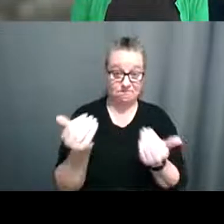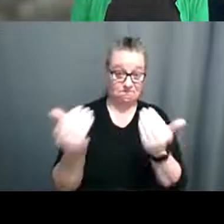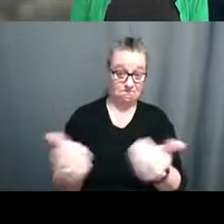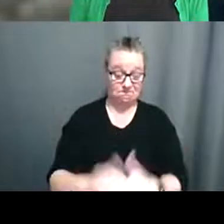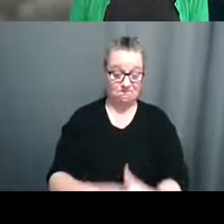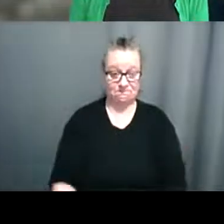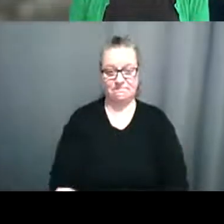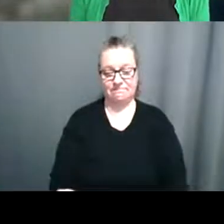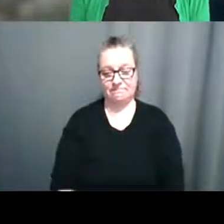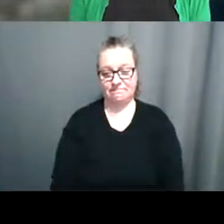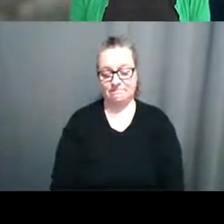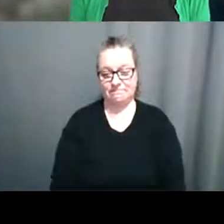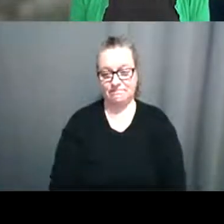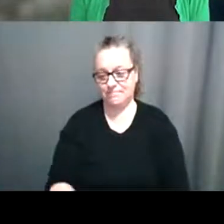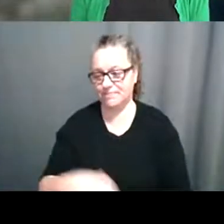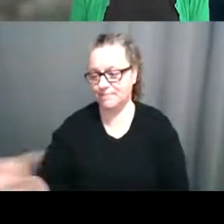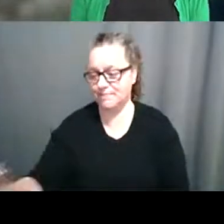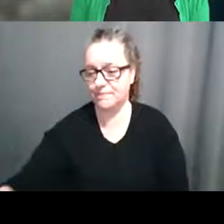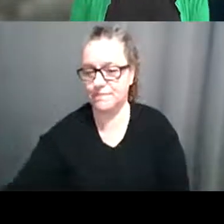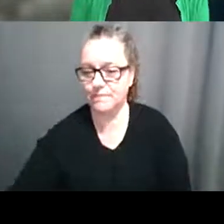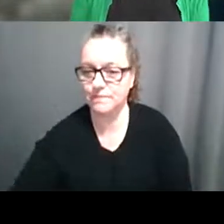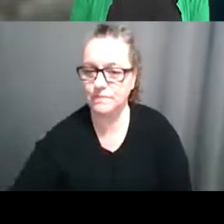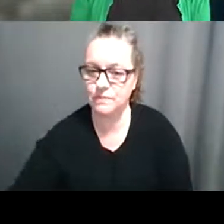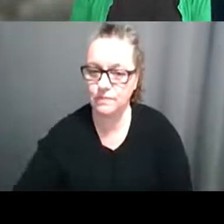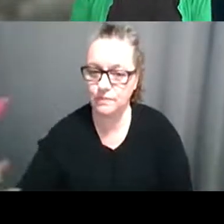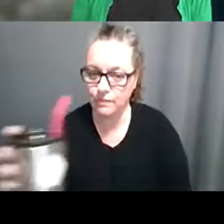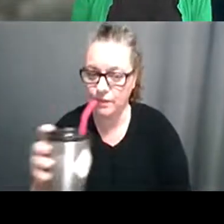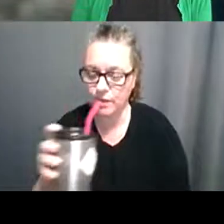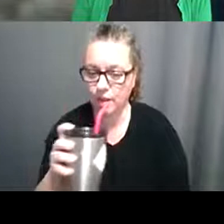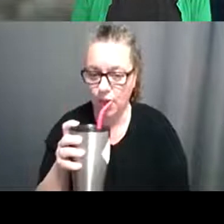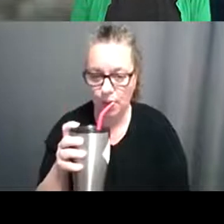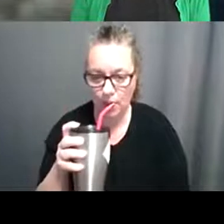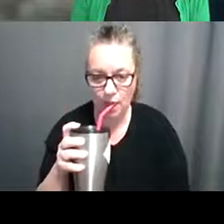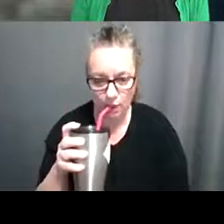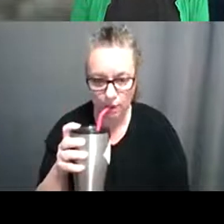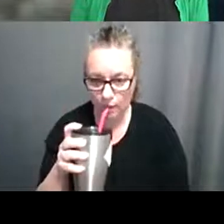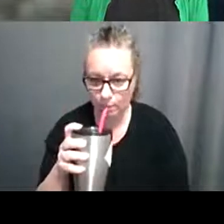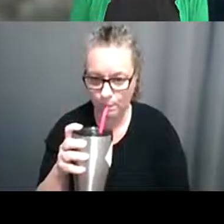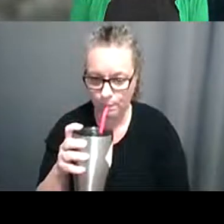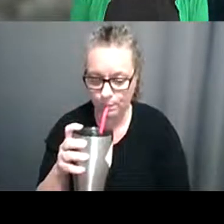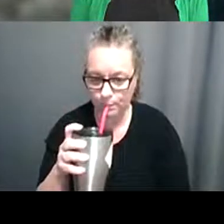see when the responses slow down, we will share the results.